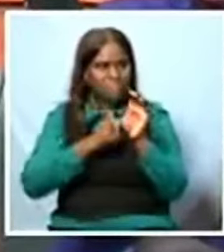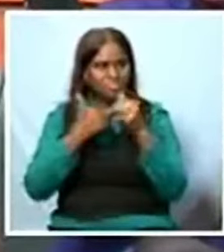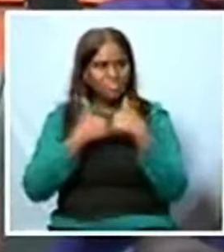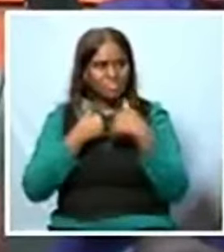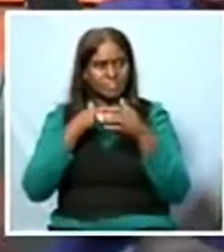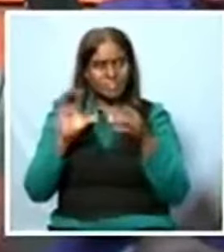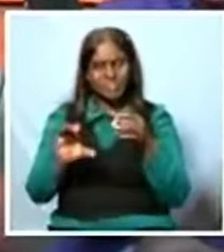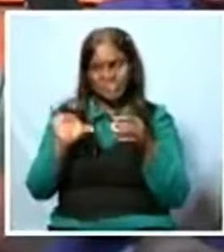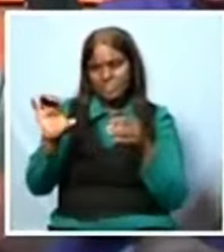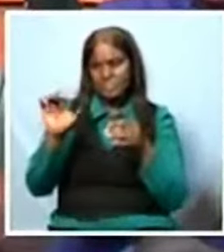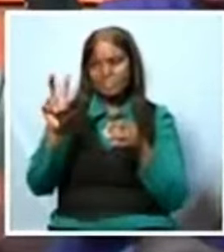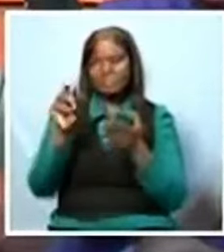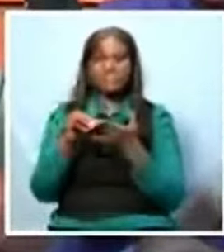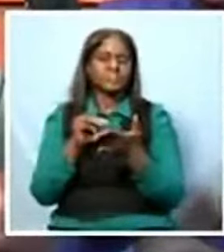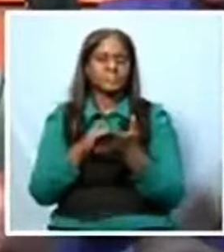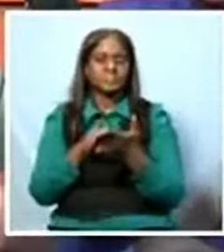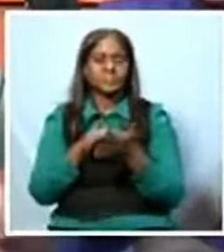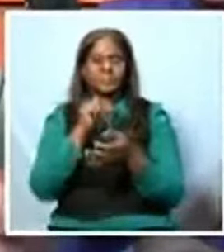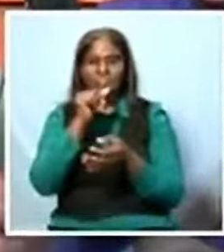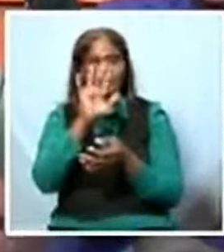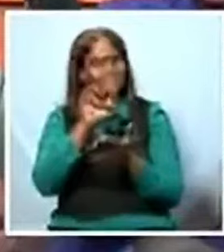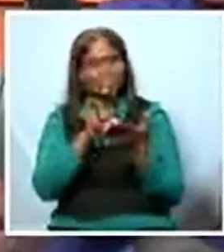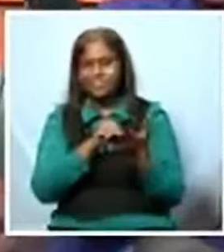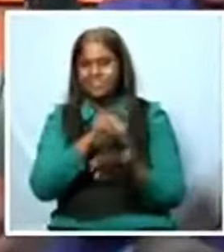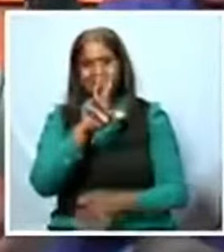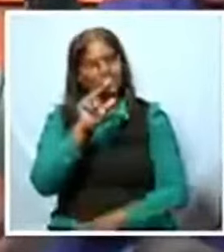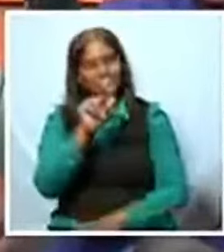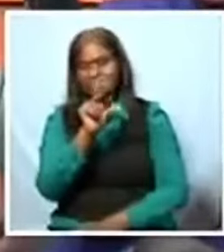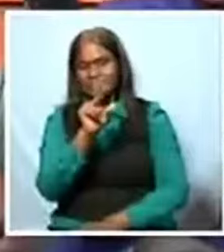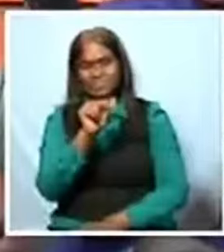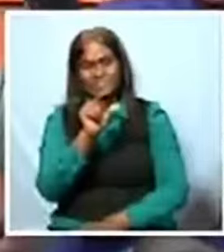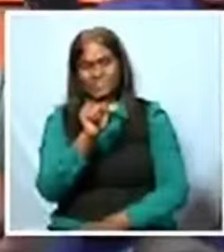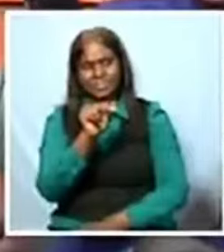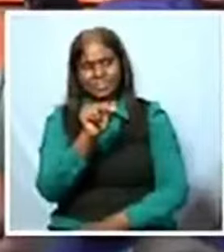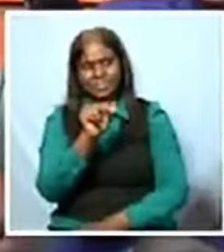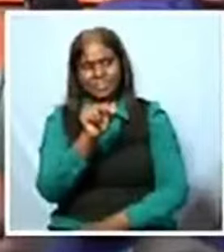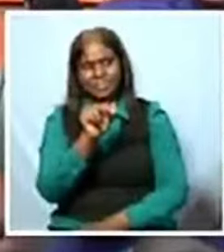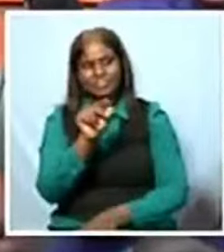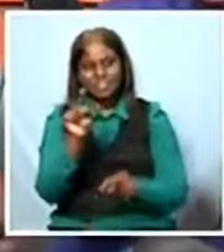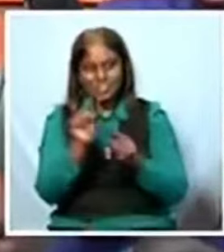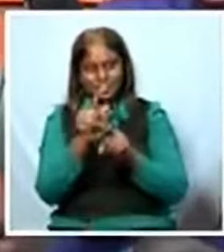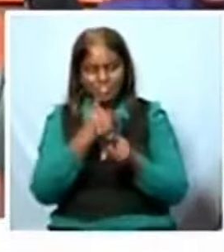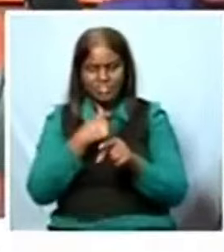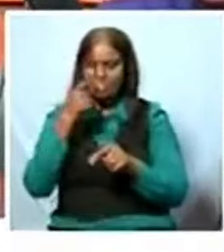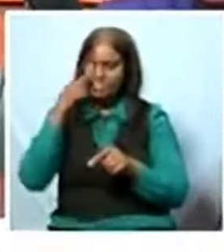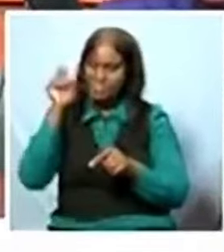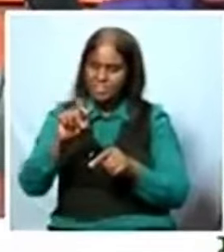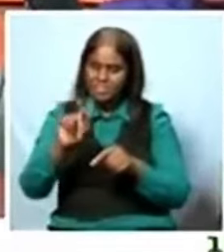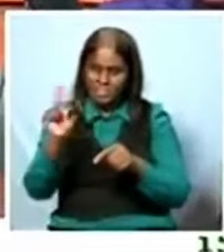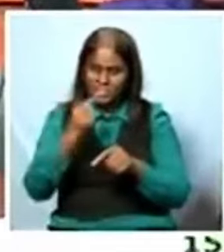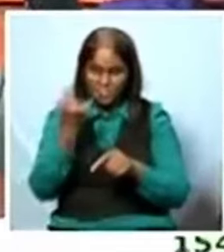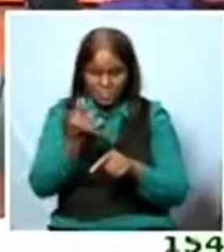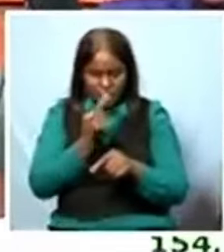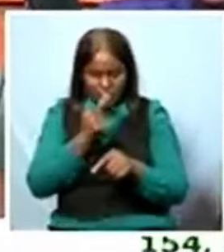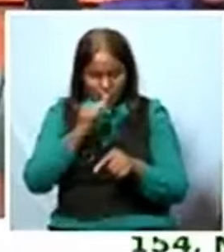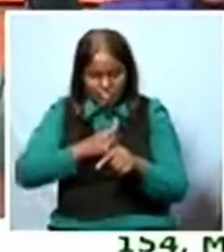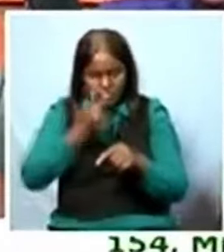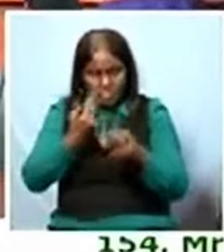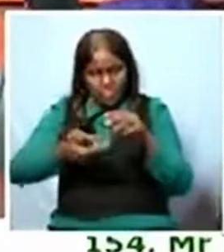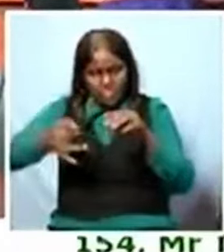3 million, not the 5 million. Then there was that directive where we only removed